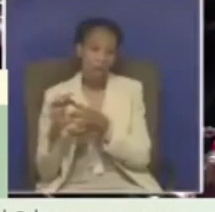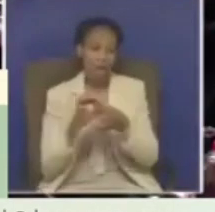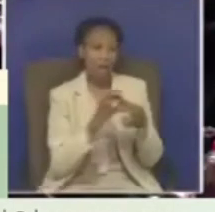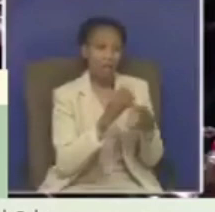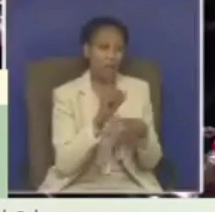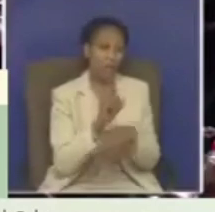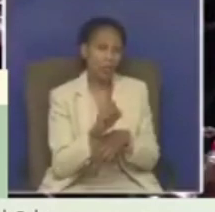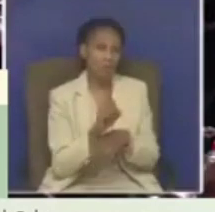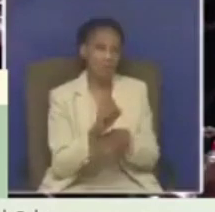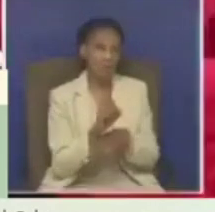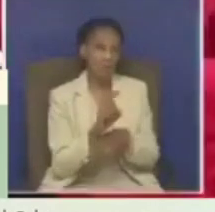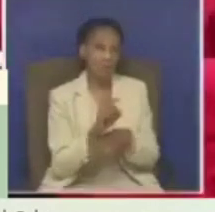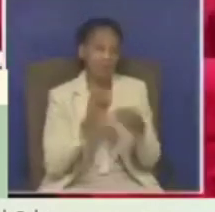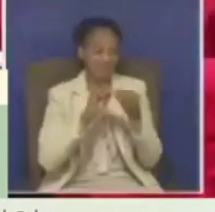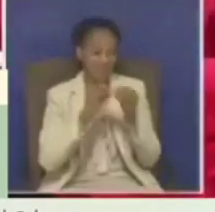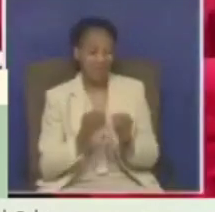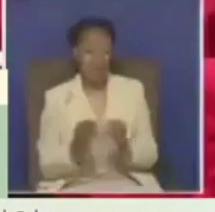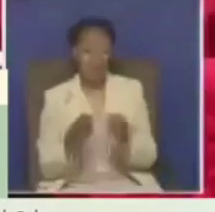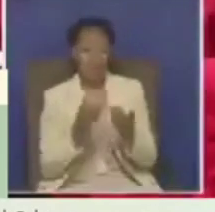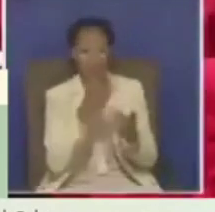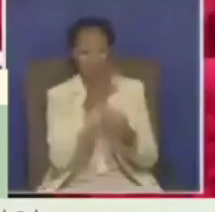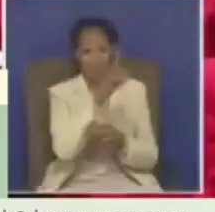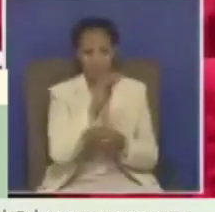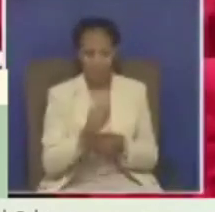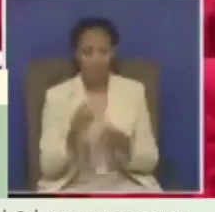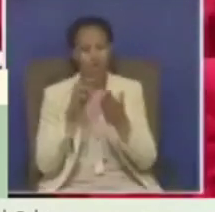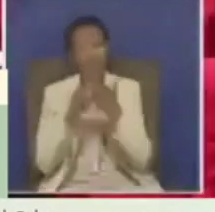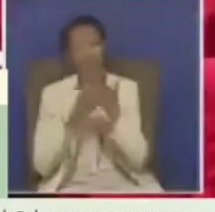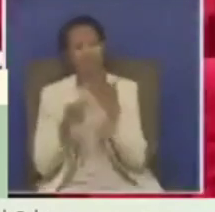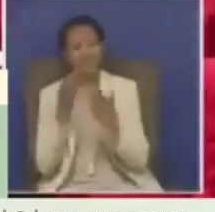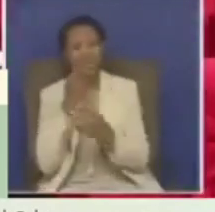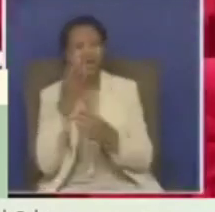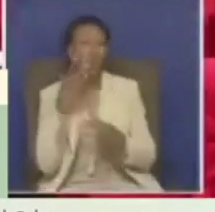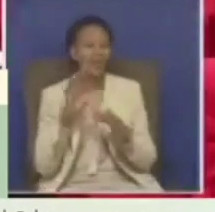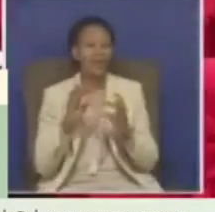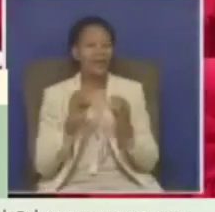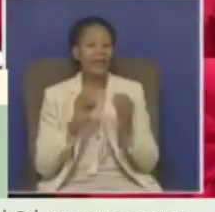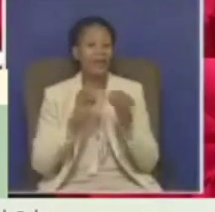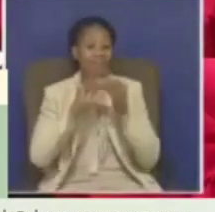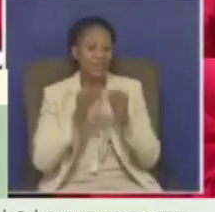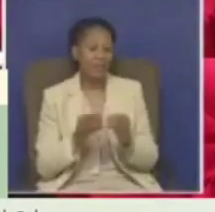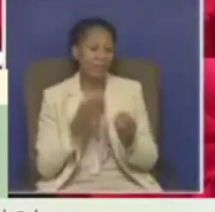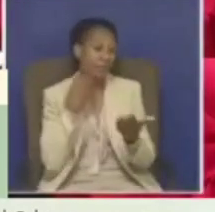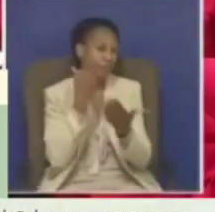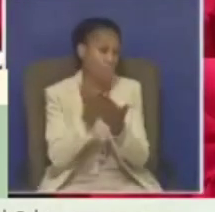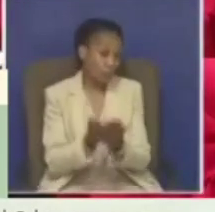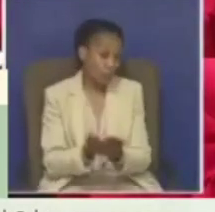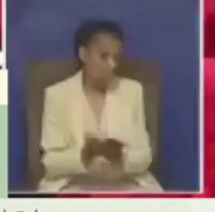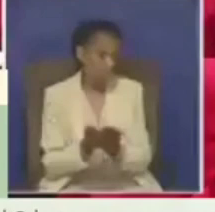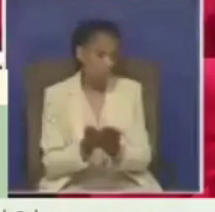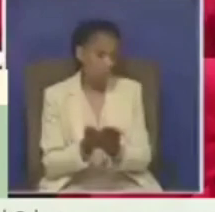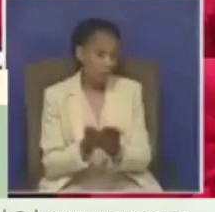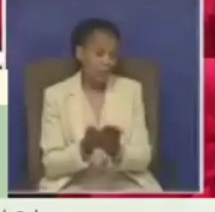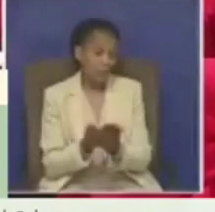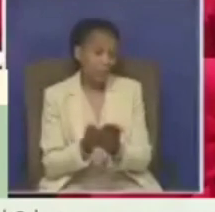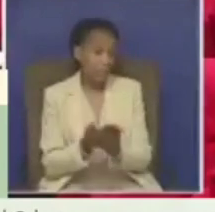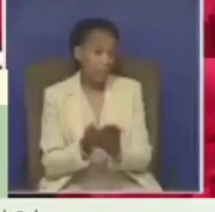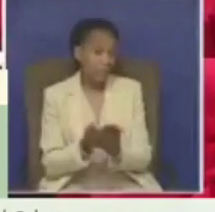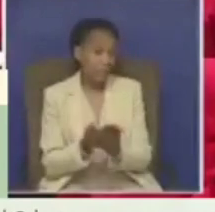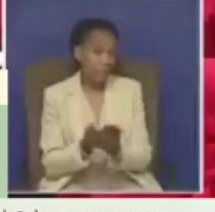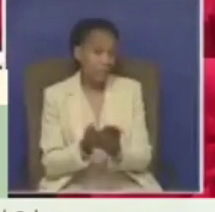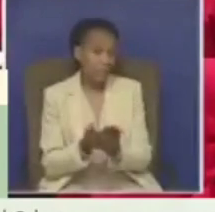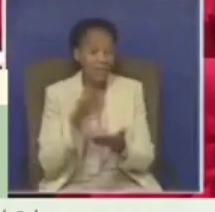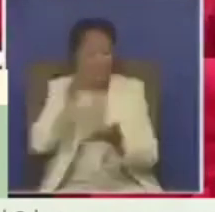this amendment. The rule says when amendment is moved as provided in sub-rule 1, a